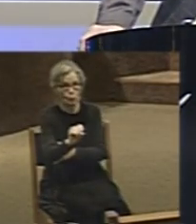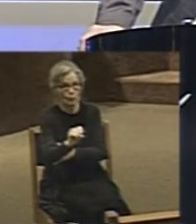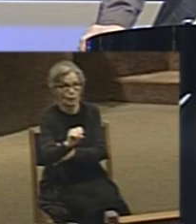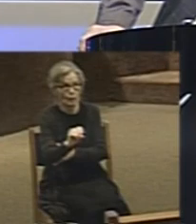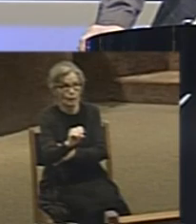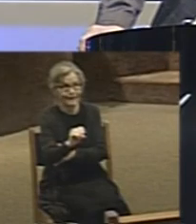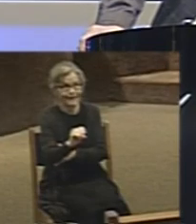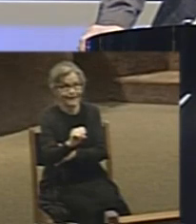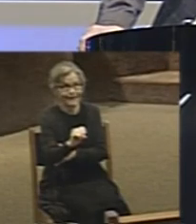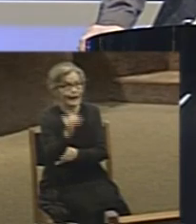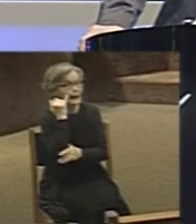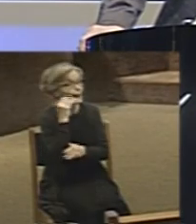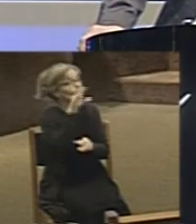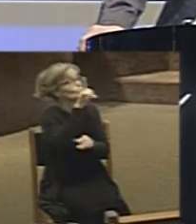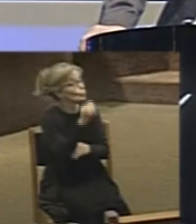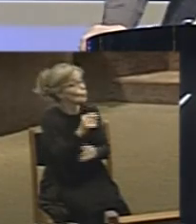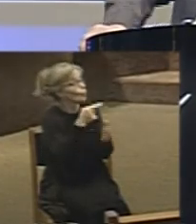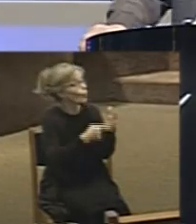to do.